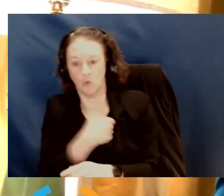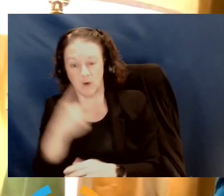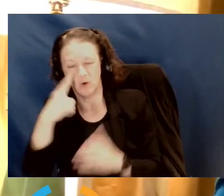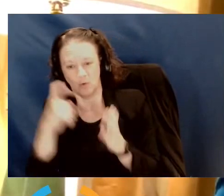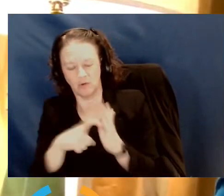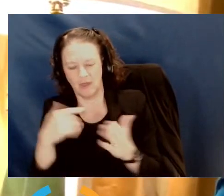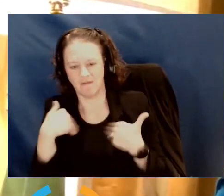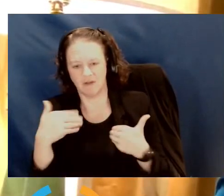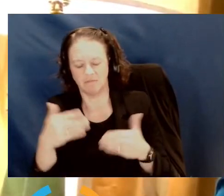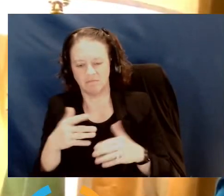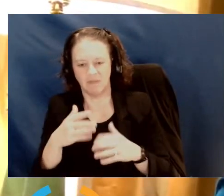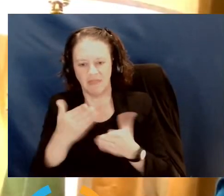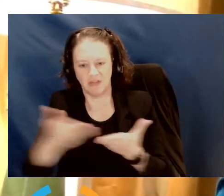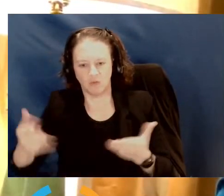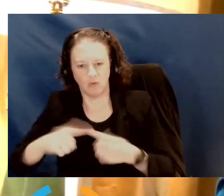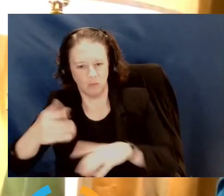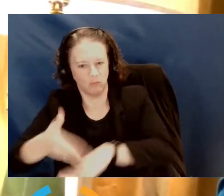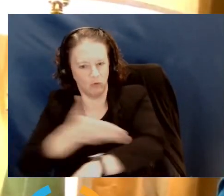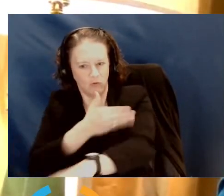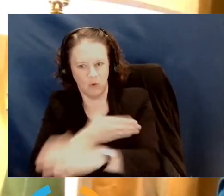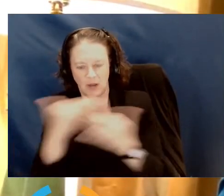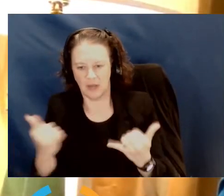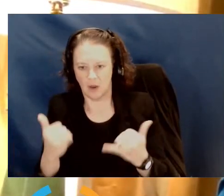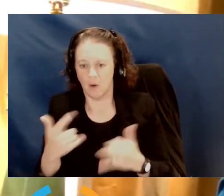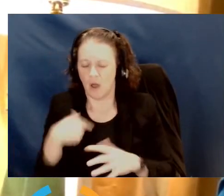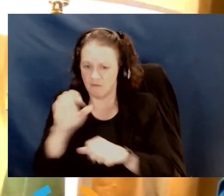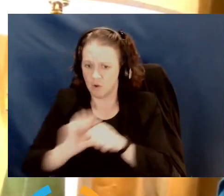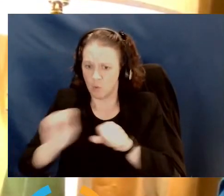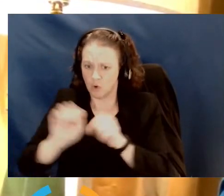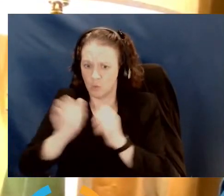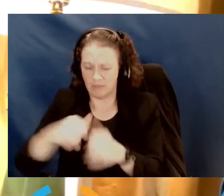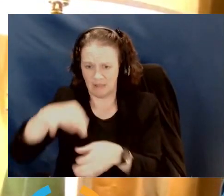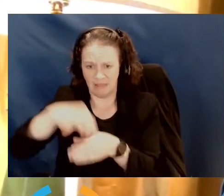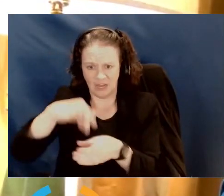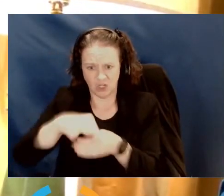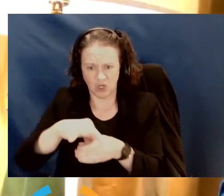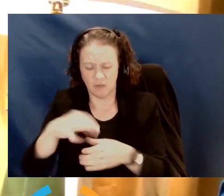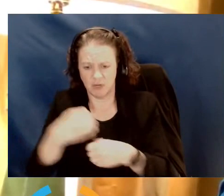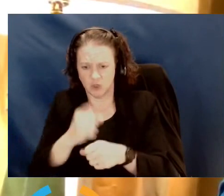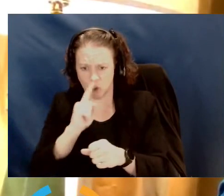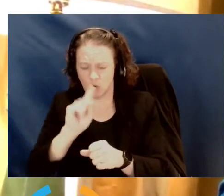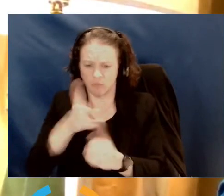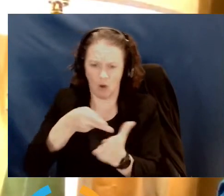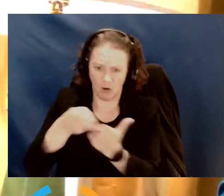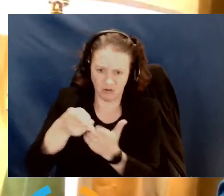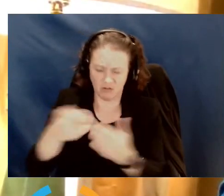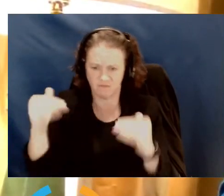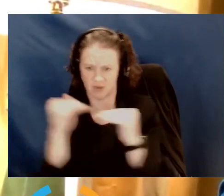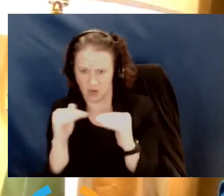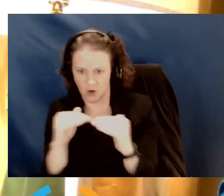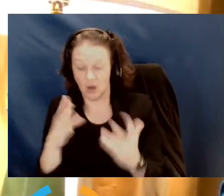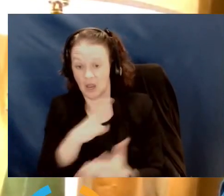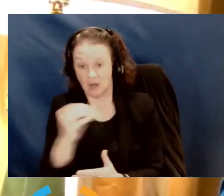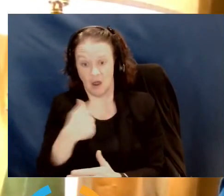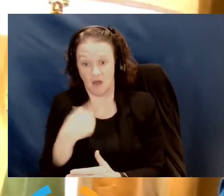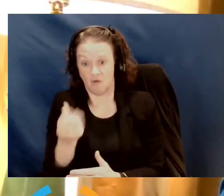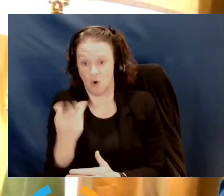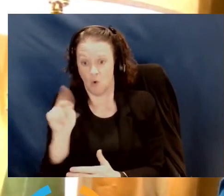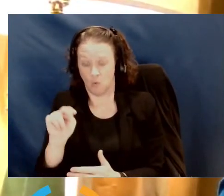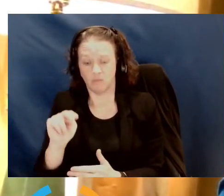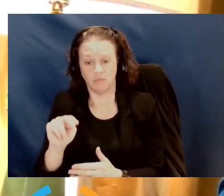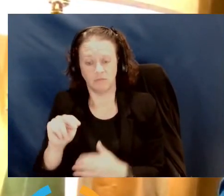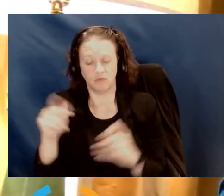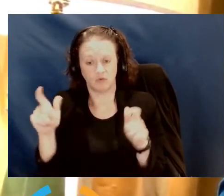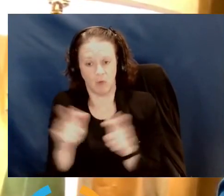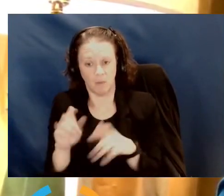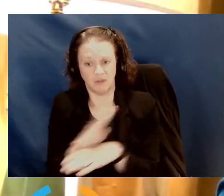worked on many election integrity issues, and along with my 16 years in the public sector, I've owned a small business for 28 years. My